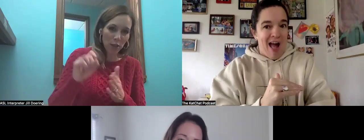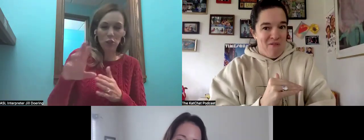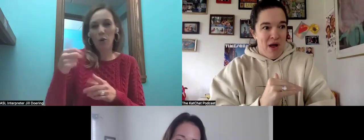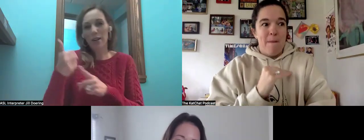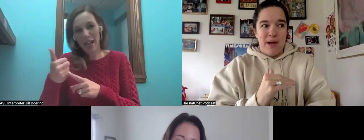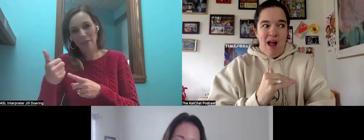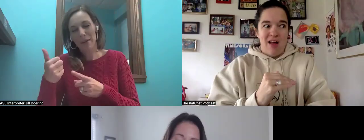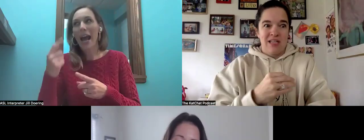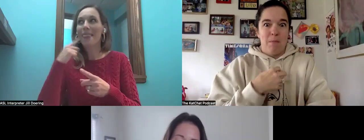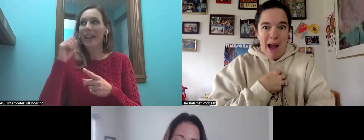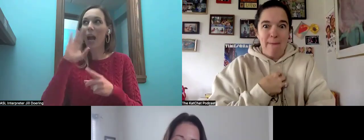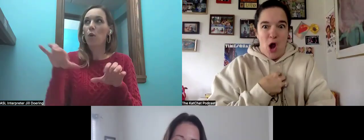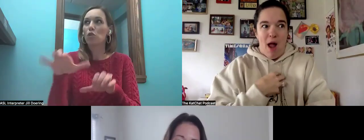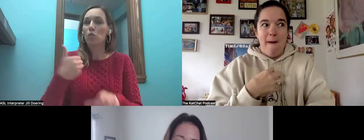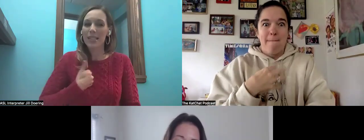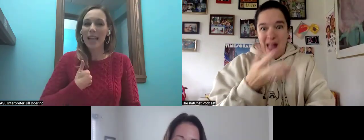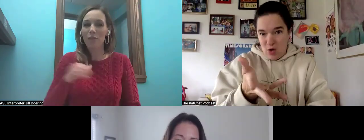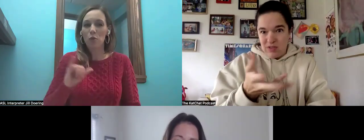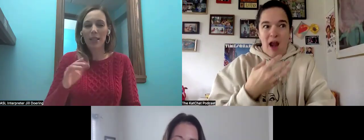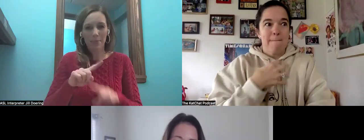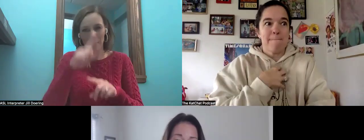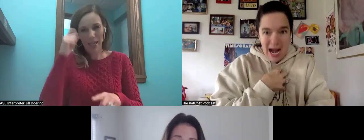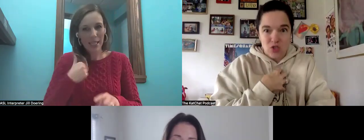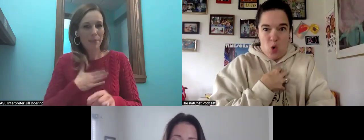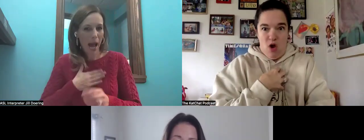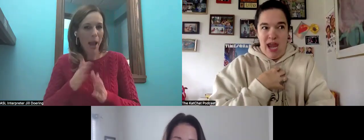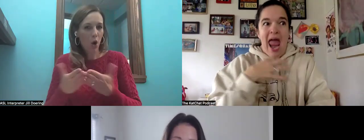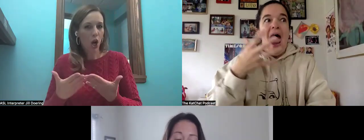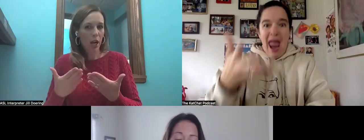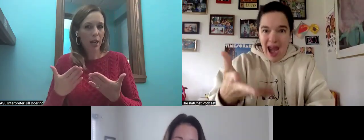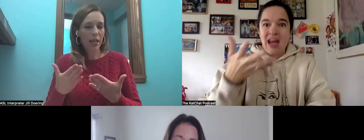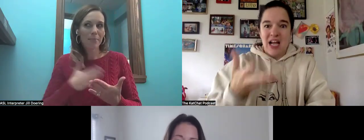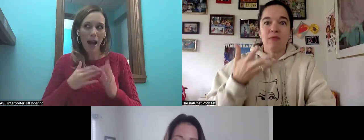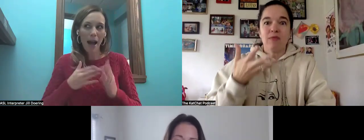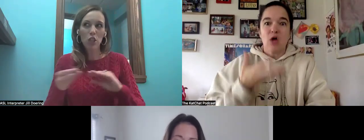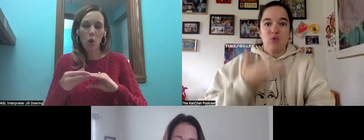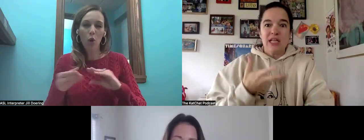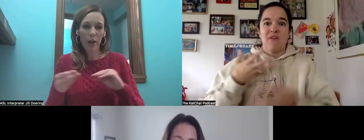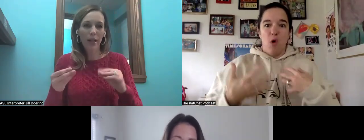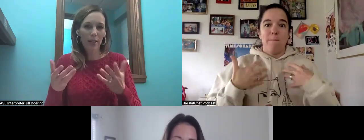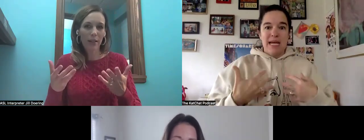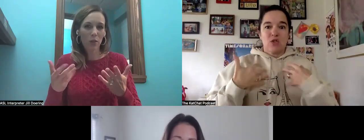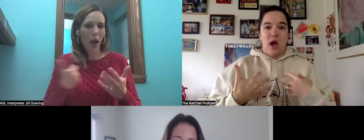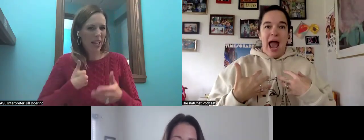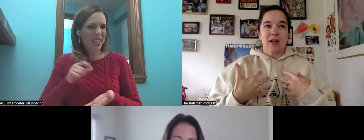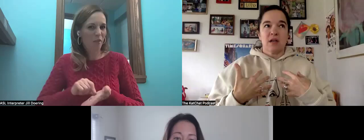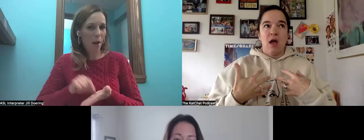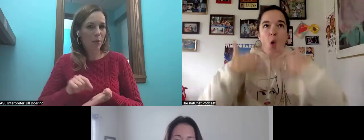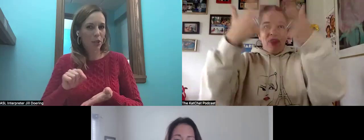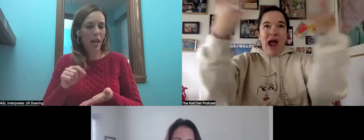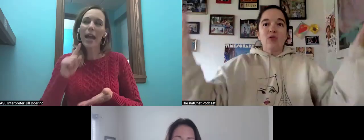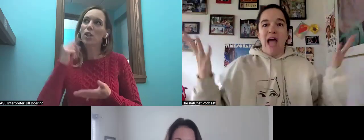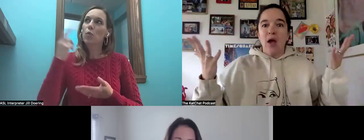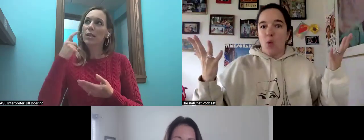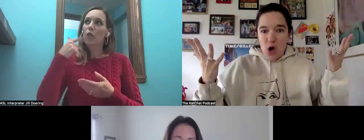likely self Yeah. because it's my book, like Right. you said, my story, and it gives me a reason for me to connect